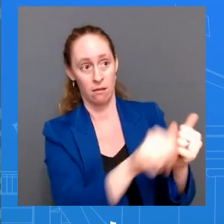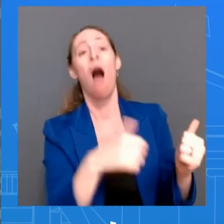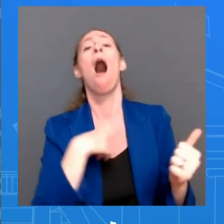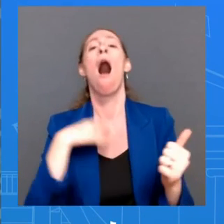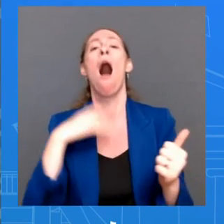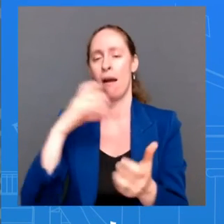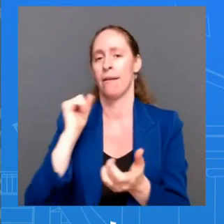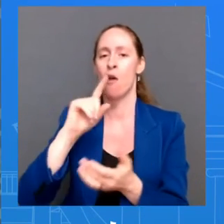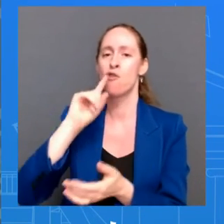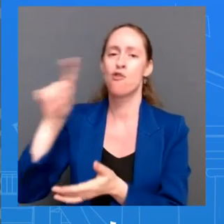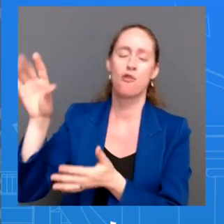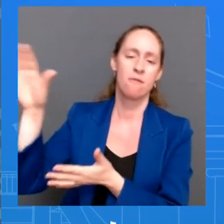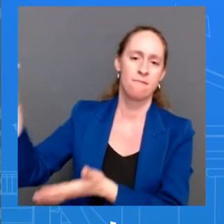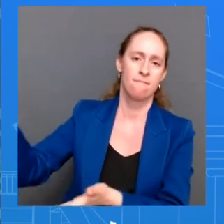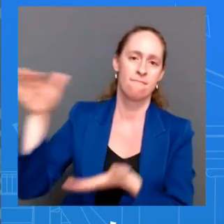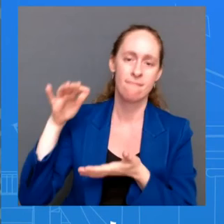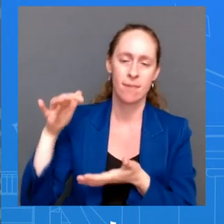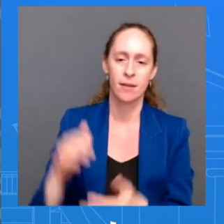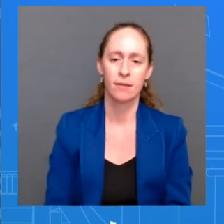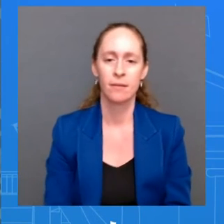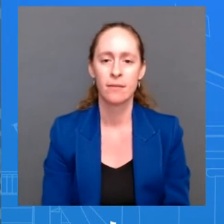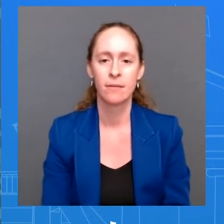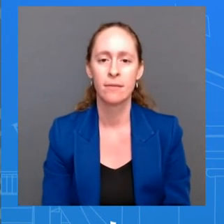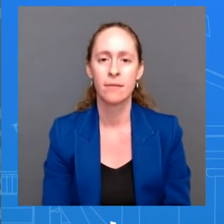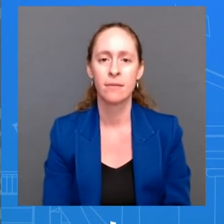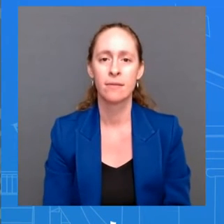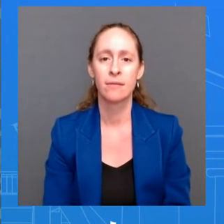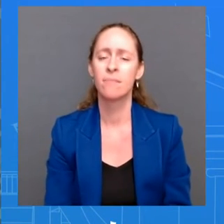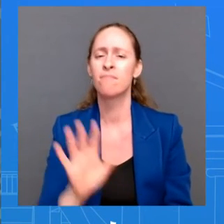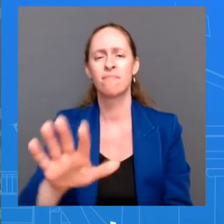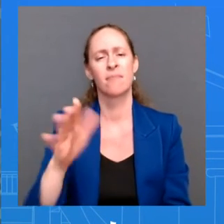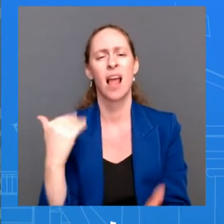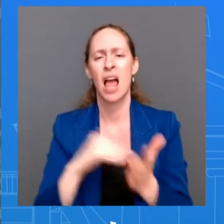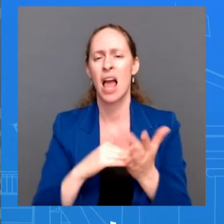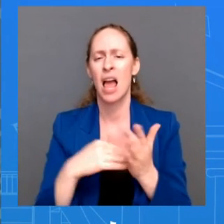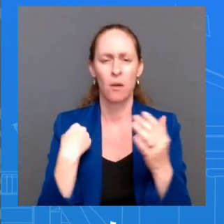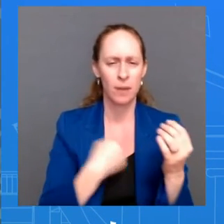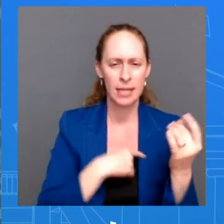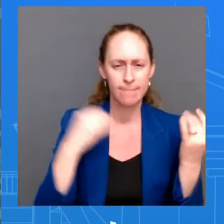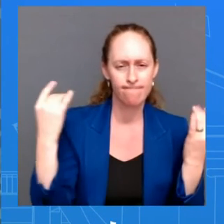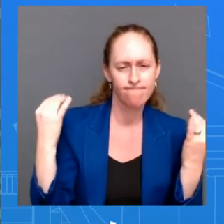planning for the upcoming months. We have these 66 million